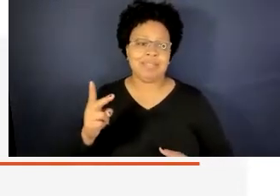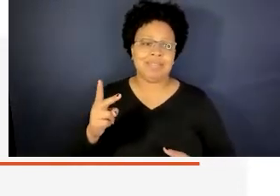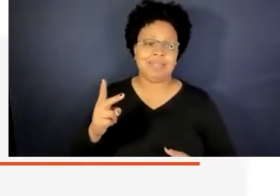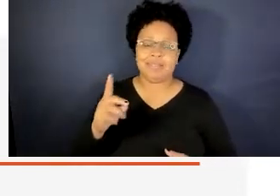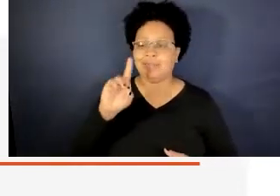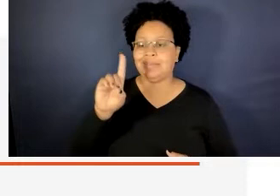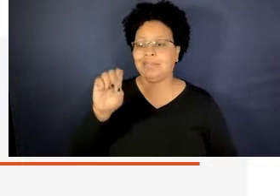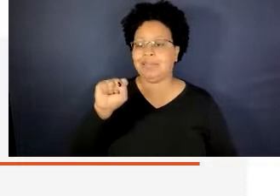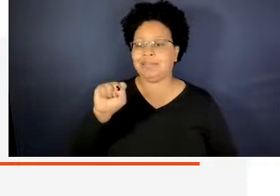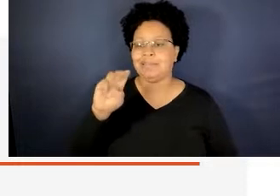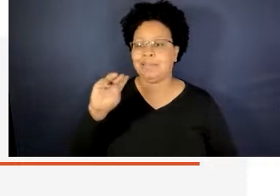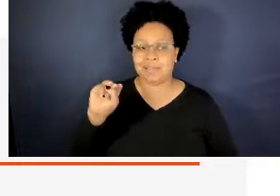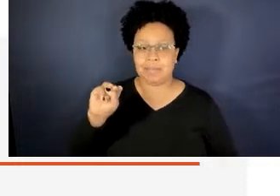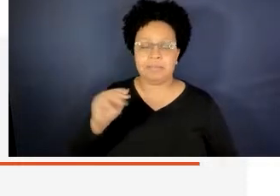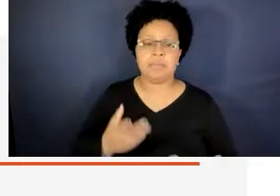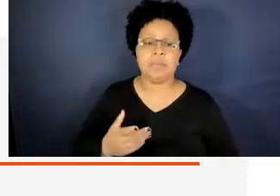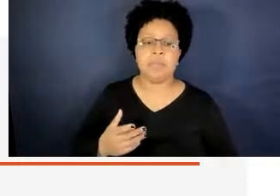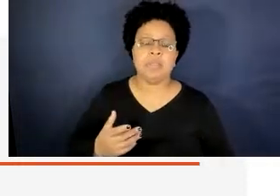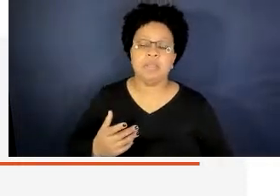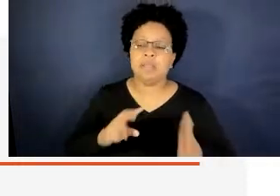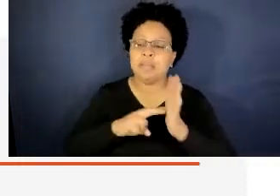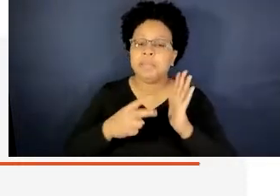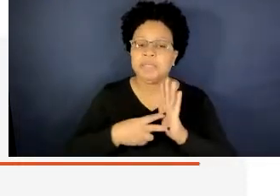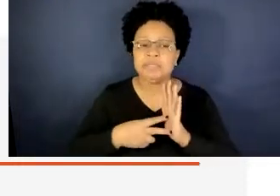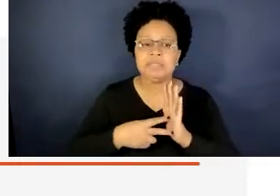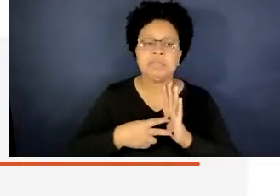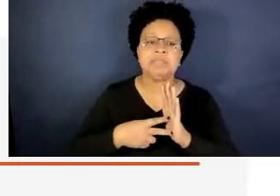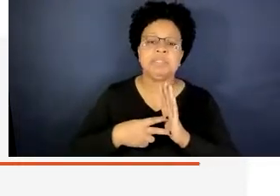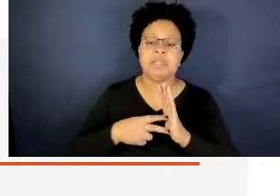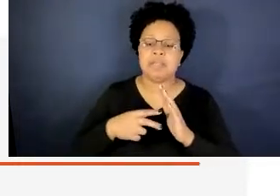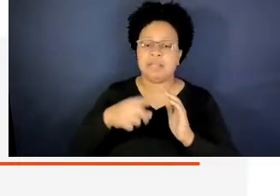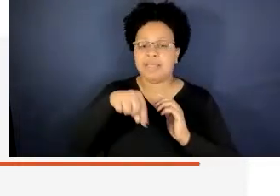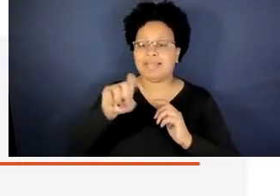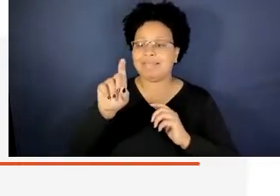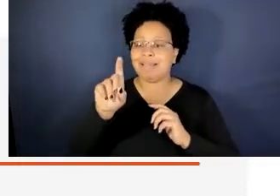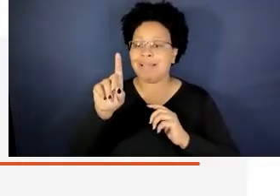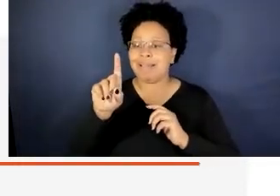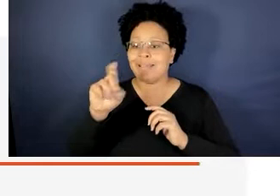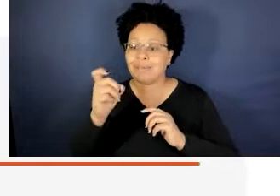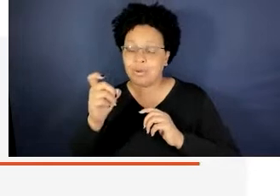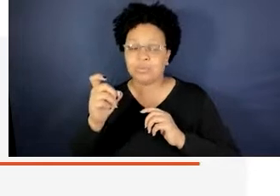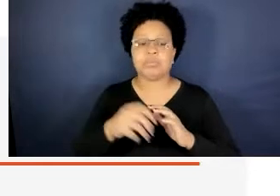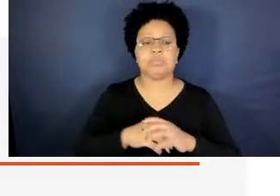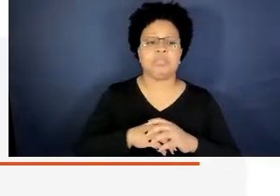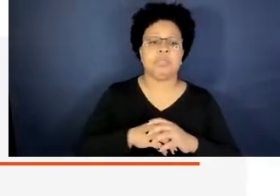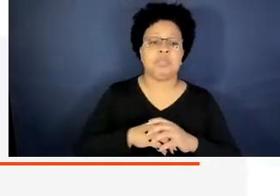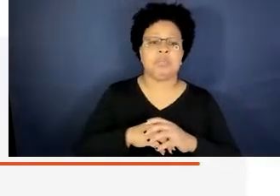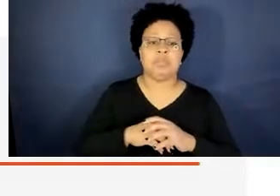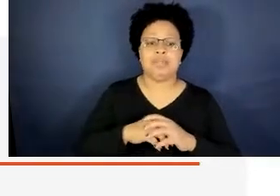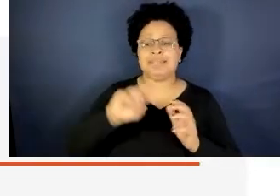book where practitioners diagnose and treat, version 2, trauma was